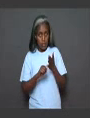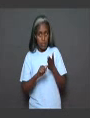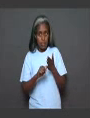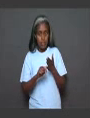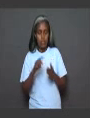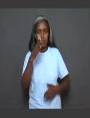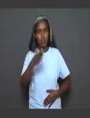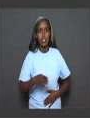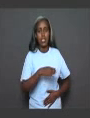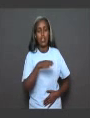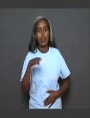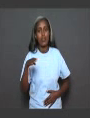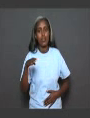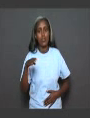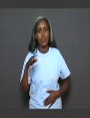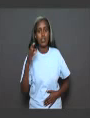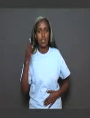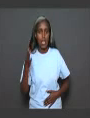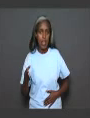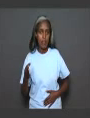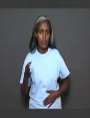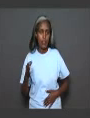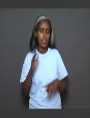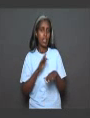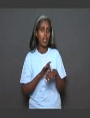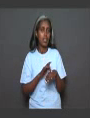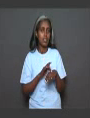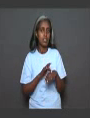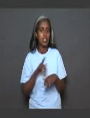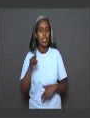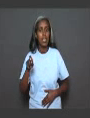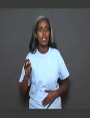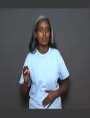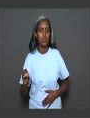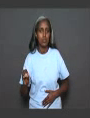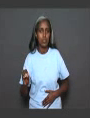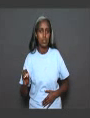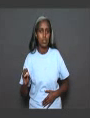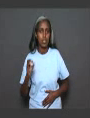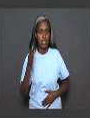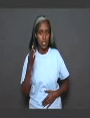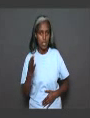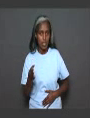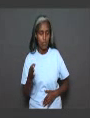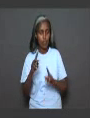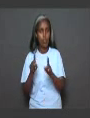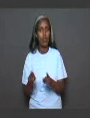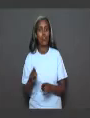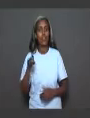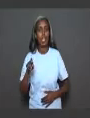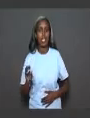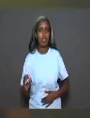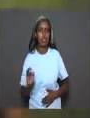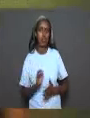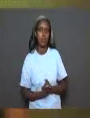to the graph of f at x0 f of